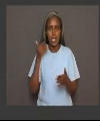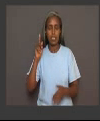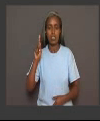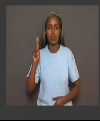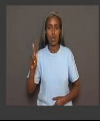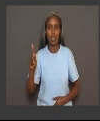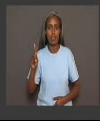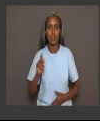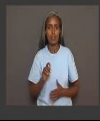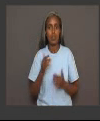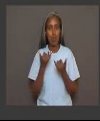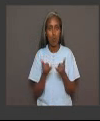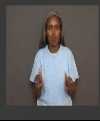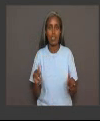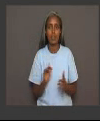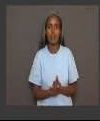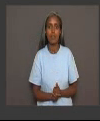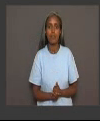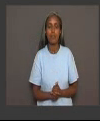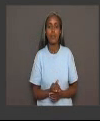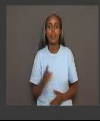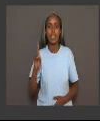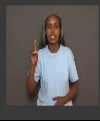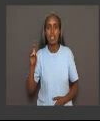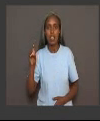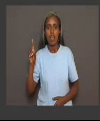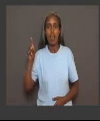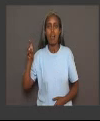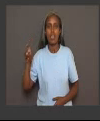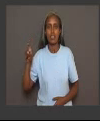1 over delta x.